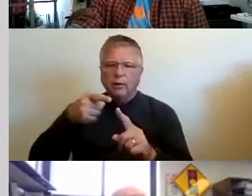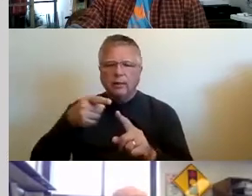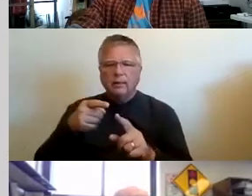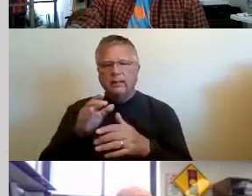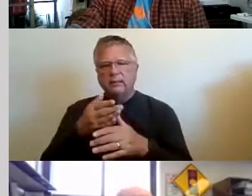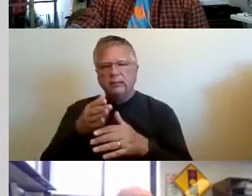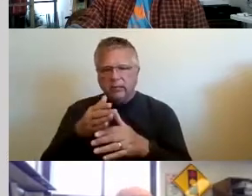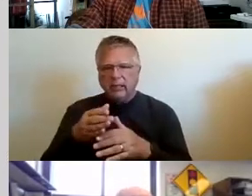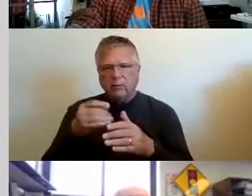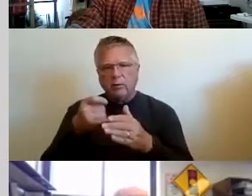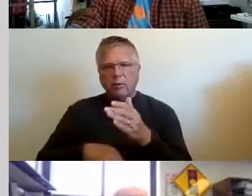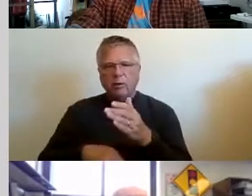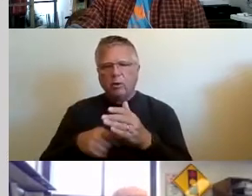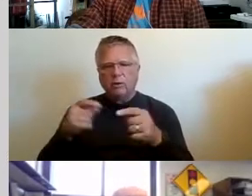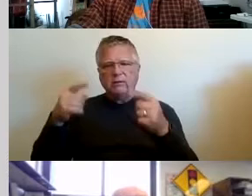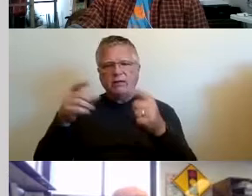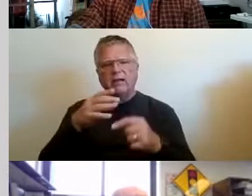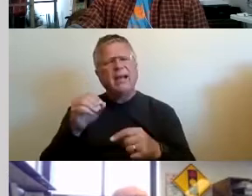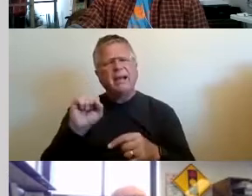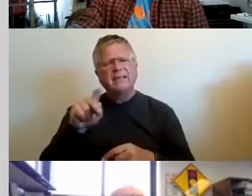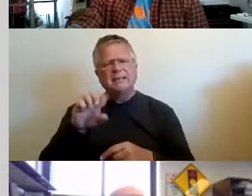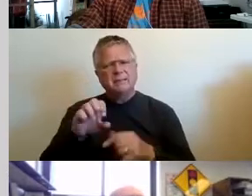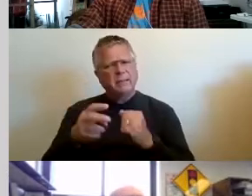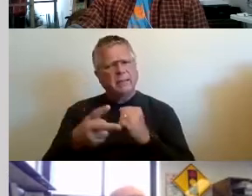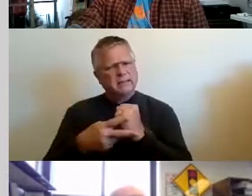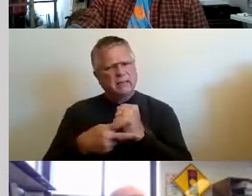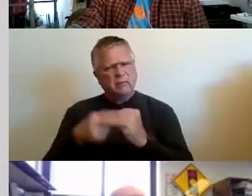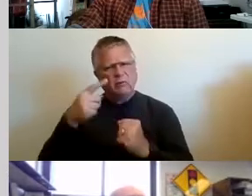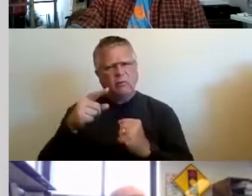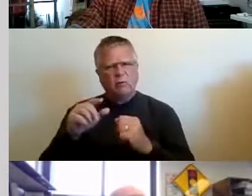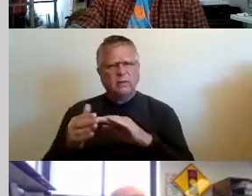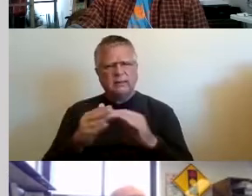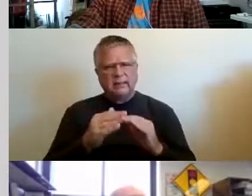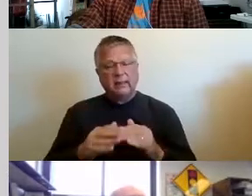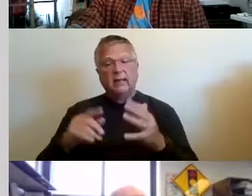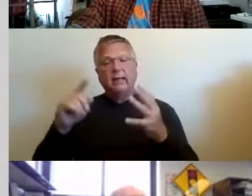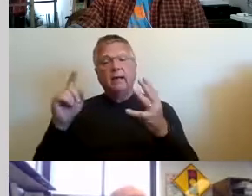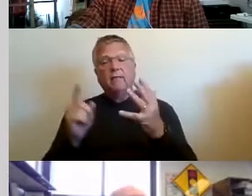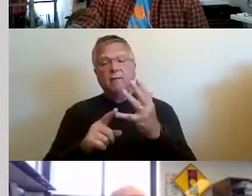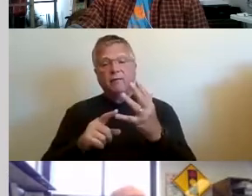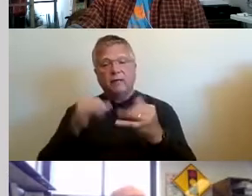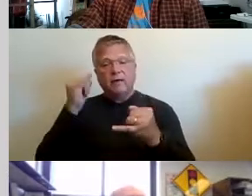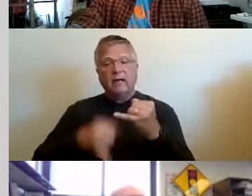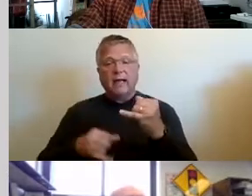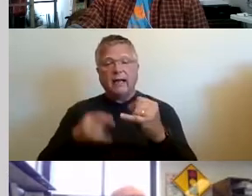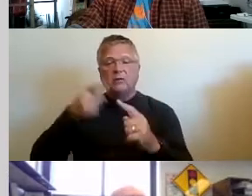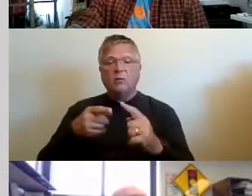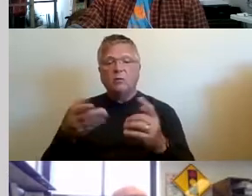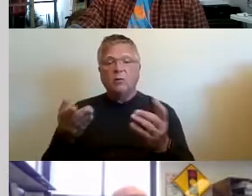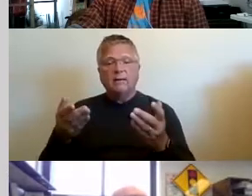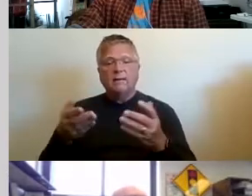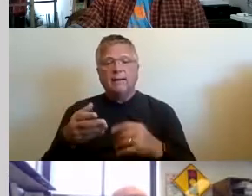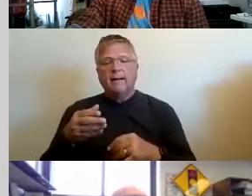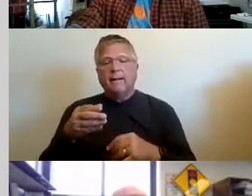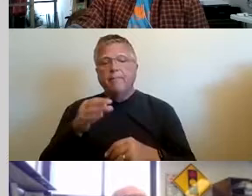cost effective and also space saver for our city. And the fifth goal and the final goal that we have is Pittsburgh streets